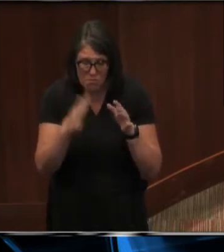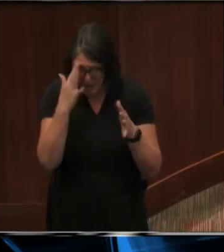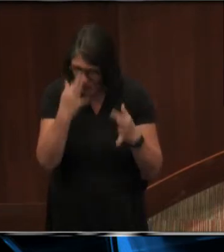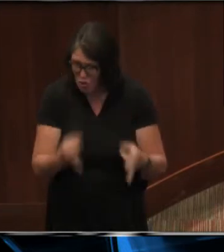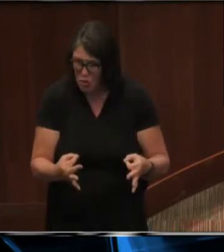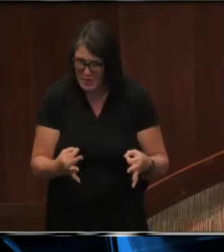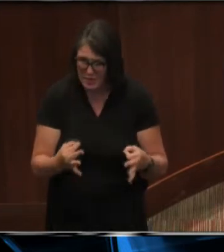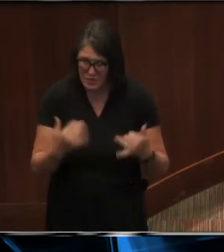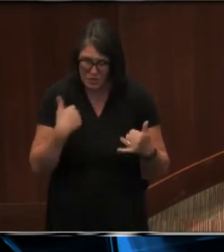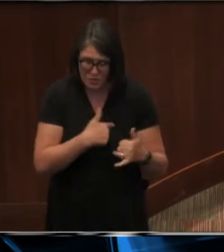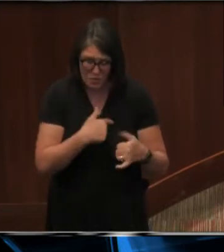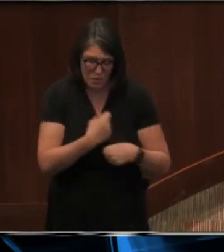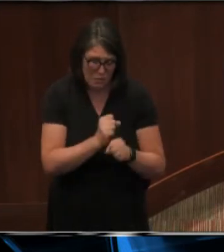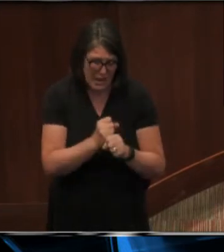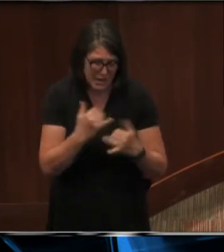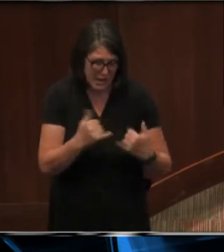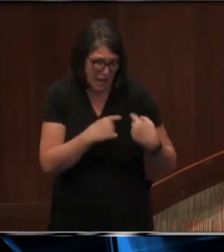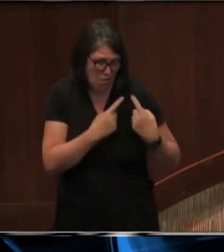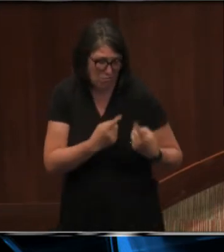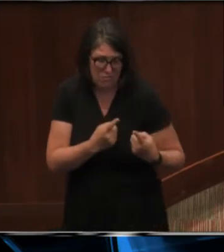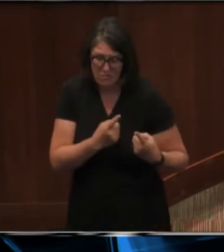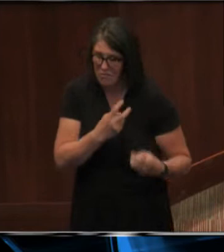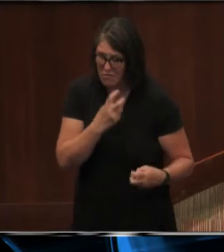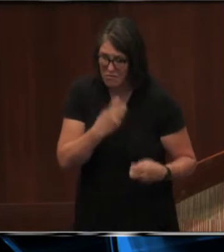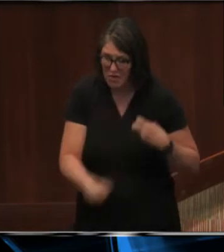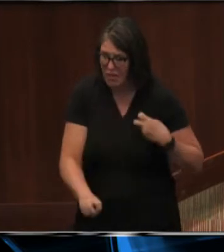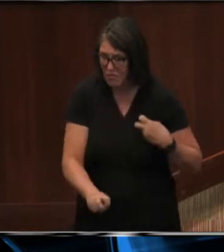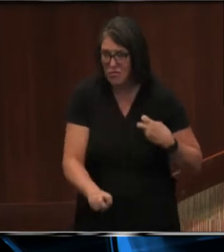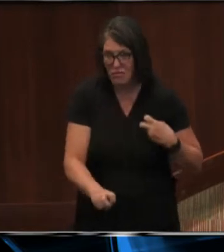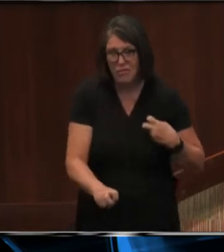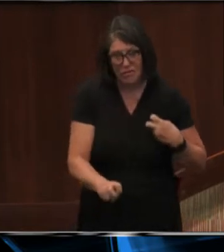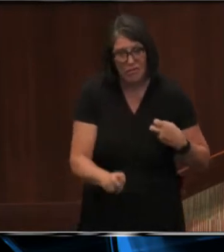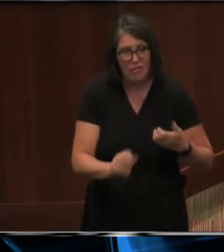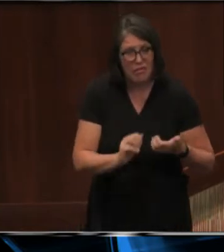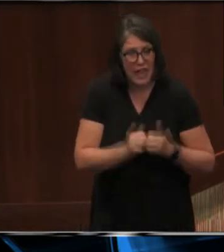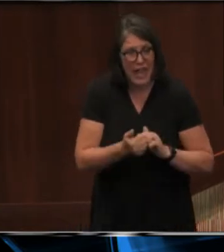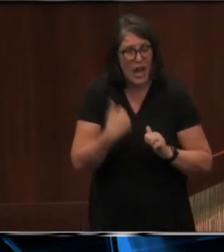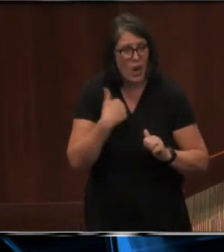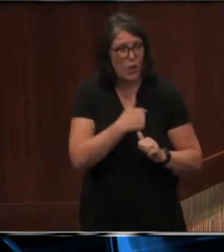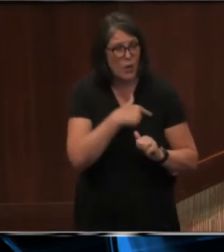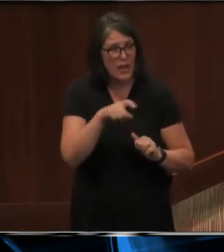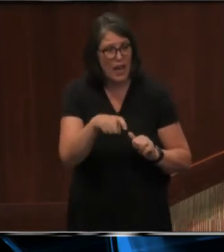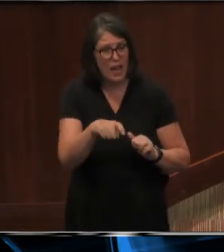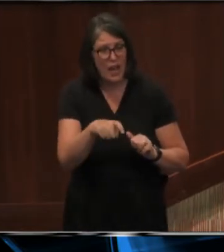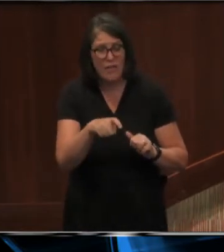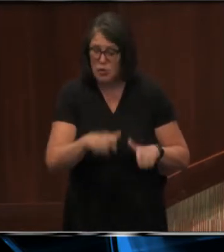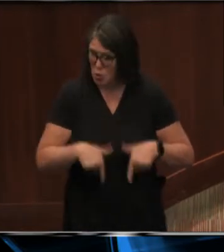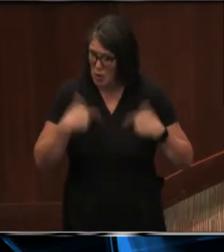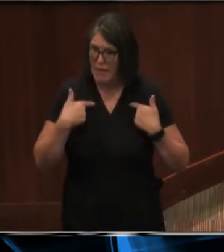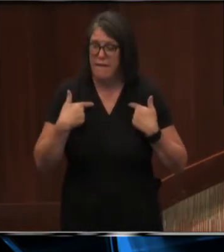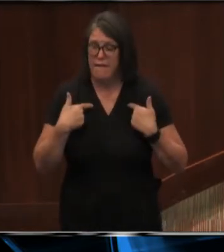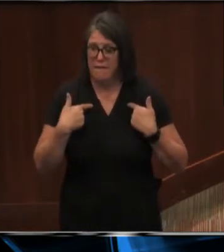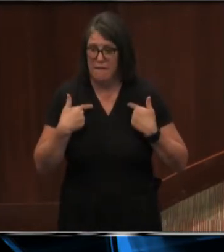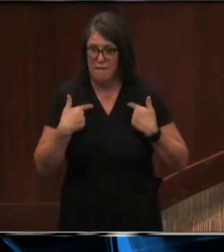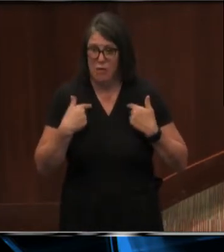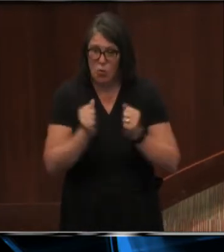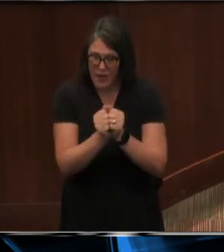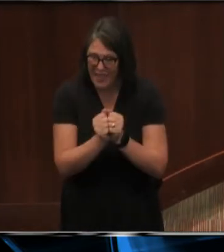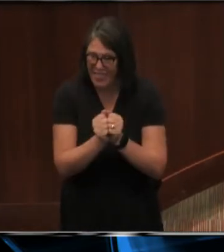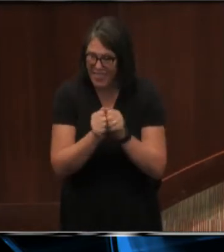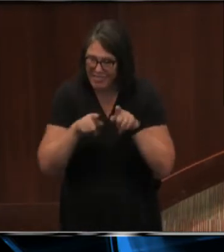are difficult as it relates to the ways in which we have to live our lives, to live with the